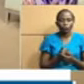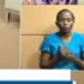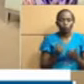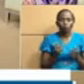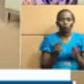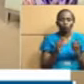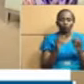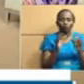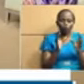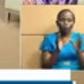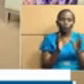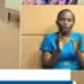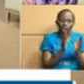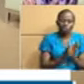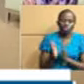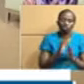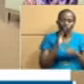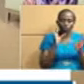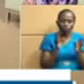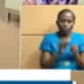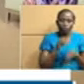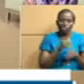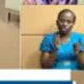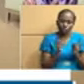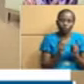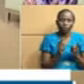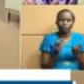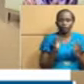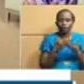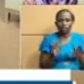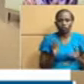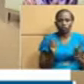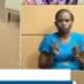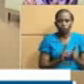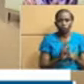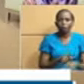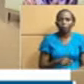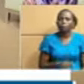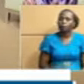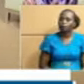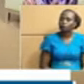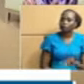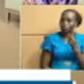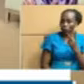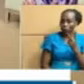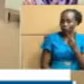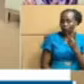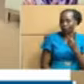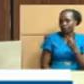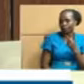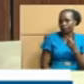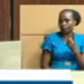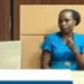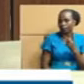your concluding remarks in summary so that we get out of here in time. Yes, Honorable. Yeah, cheers. 2 things. One